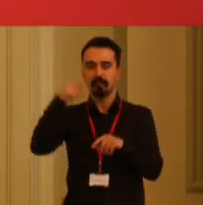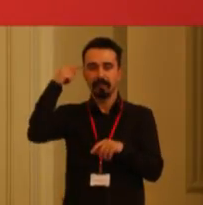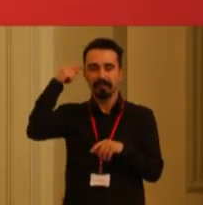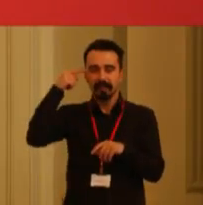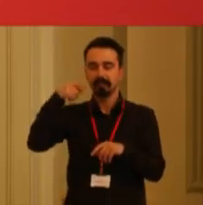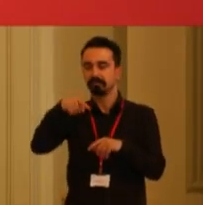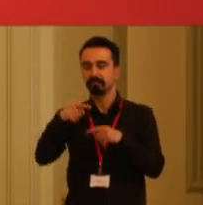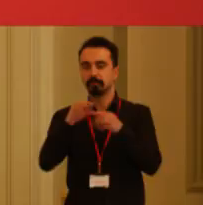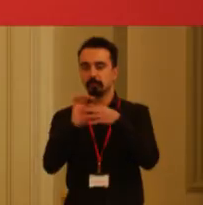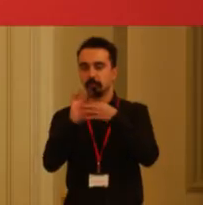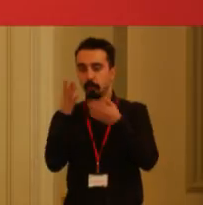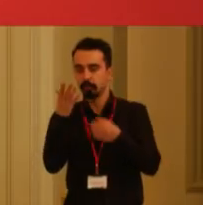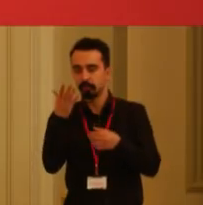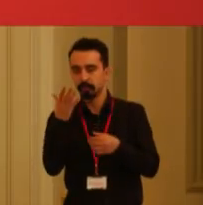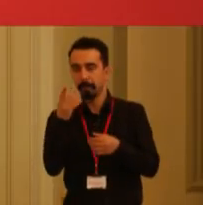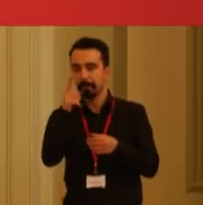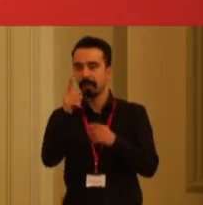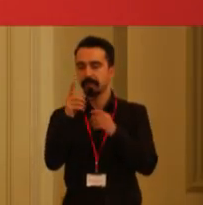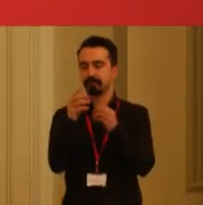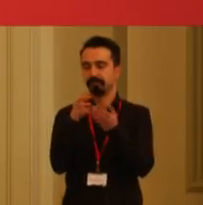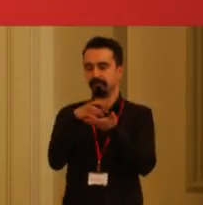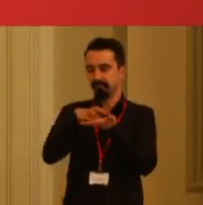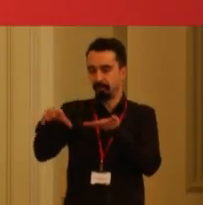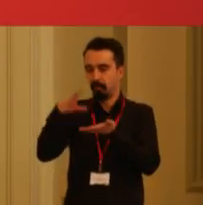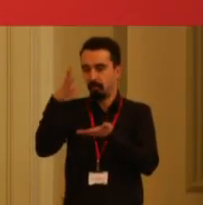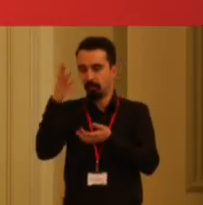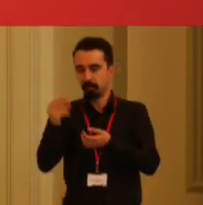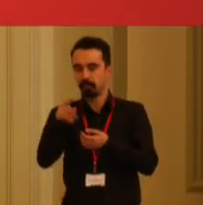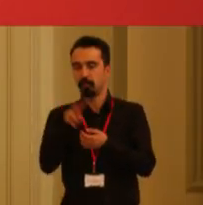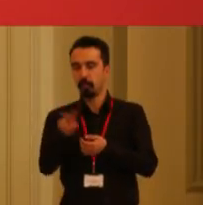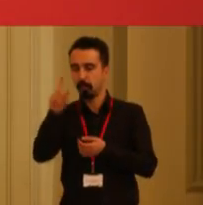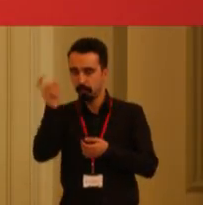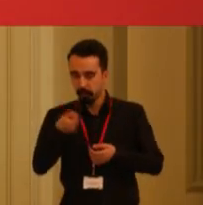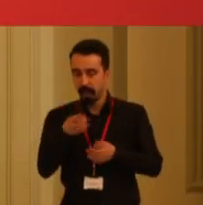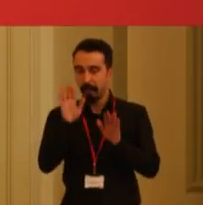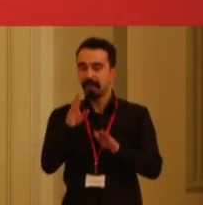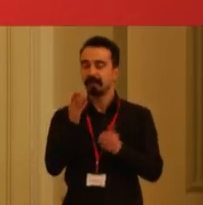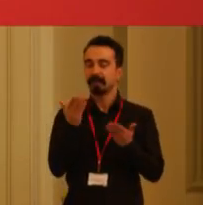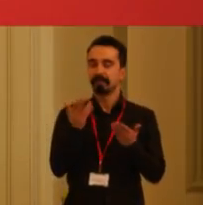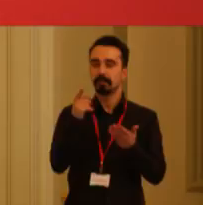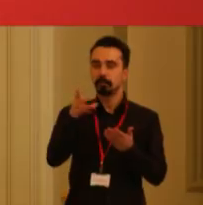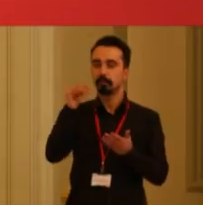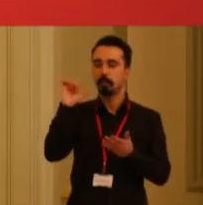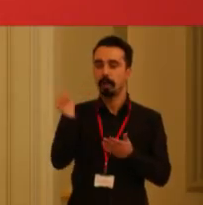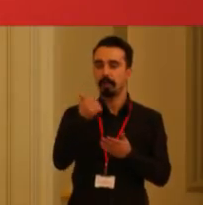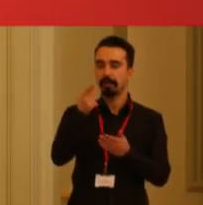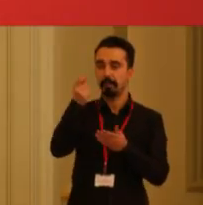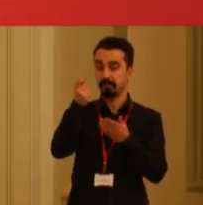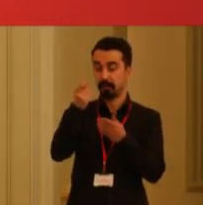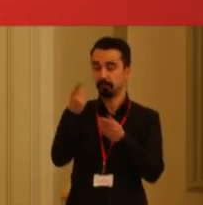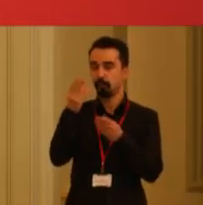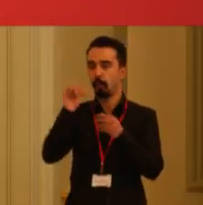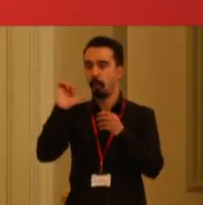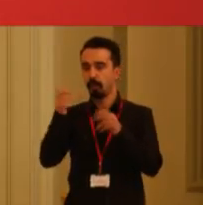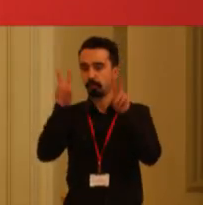very idea that we're now helping to spread out at Rachel. This is the way with which we can become part of the